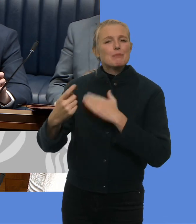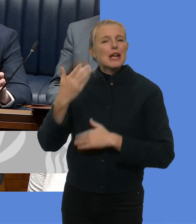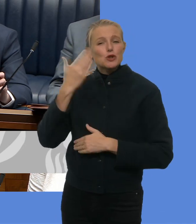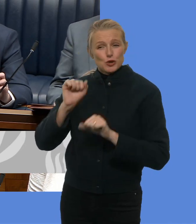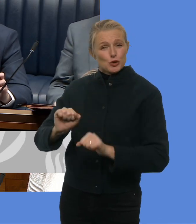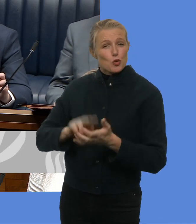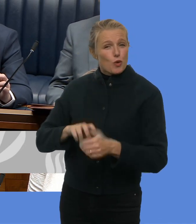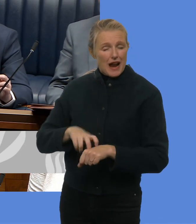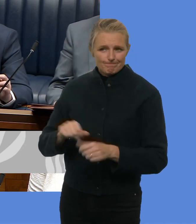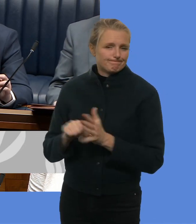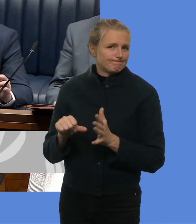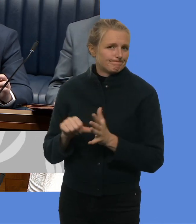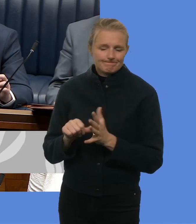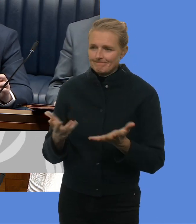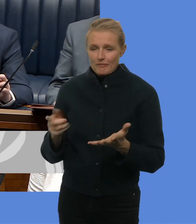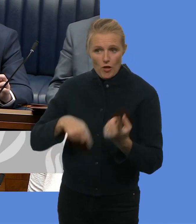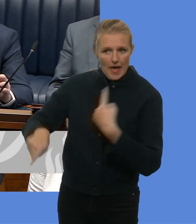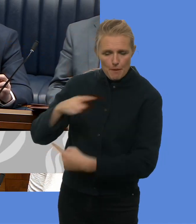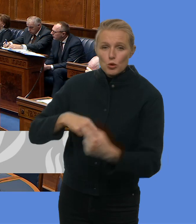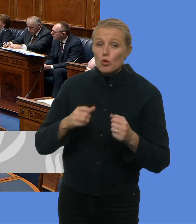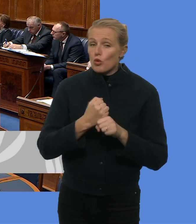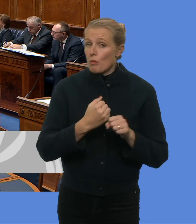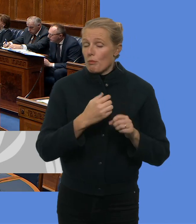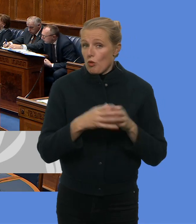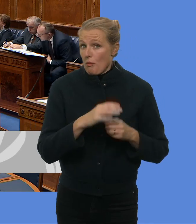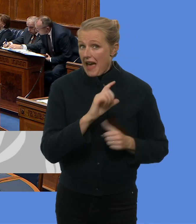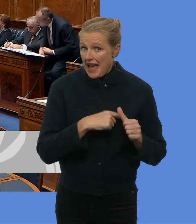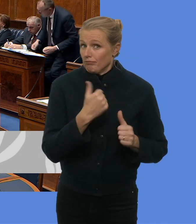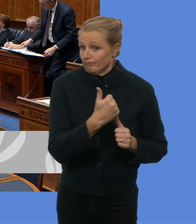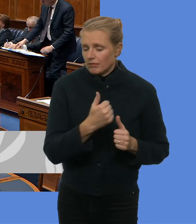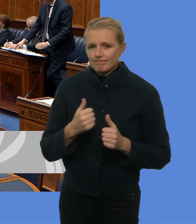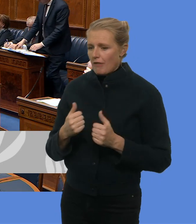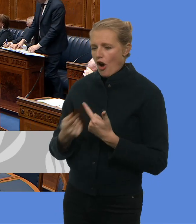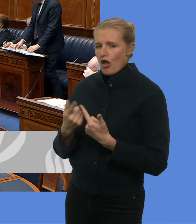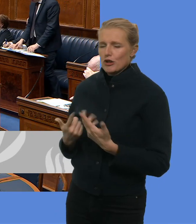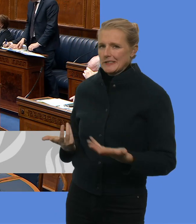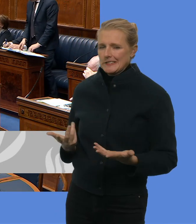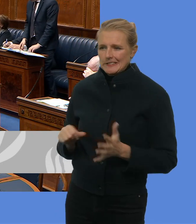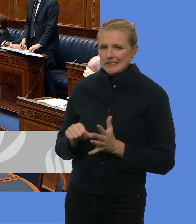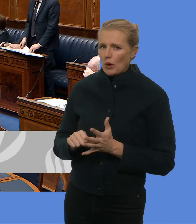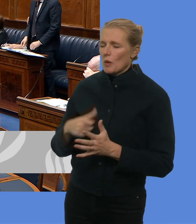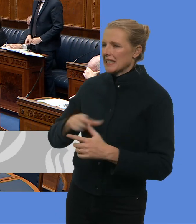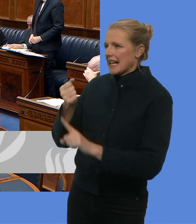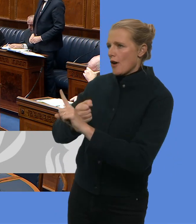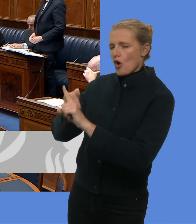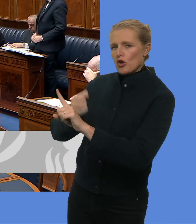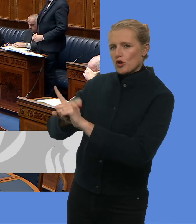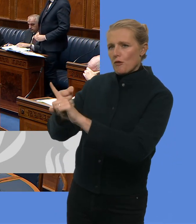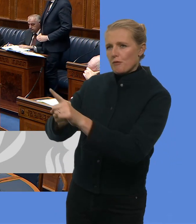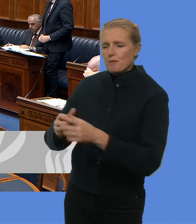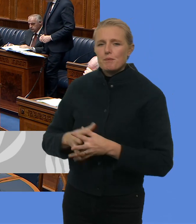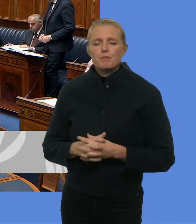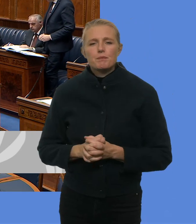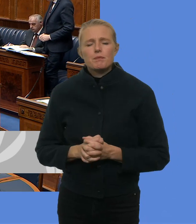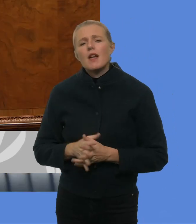Northern Ireland, and we continue to make the case on their behalf. Mr. Buchanan. Thank you, Minister, for answers so for Minister. So what is the latest position